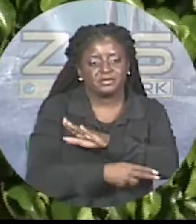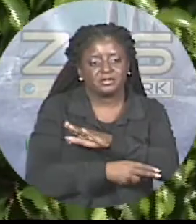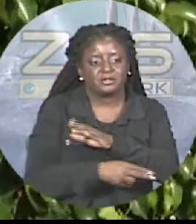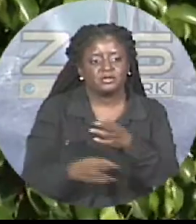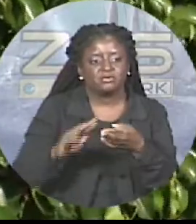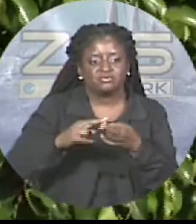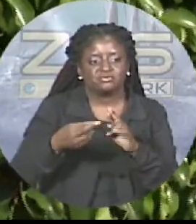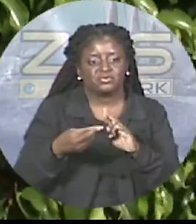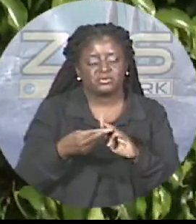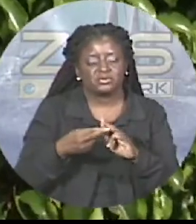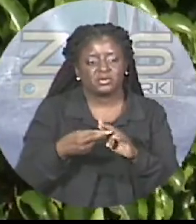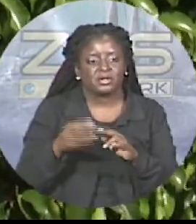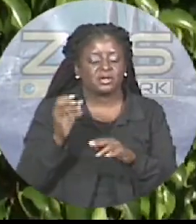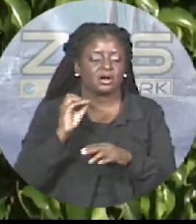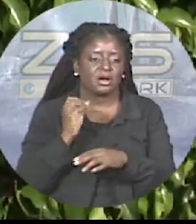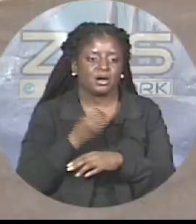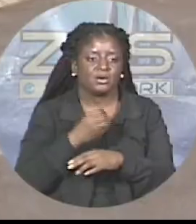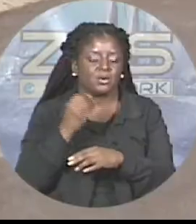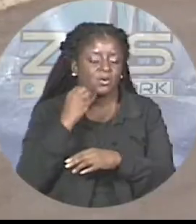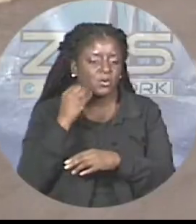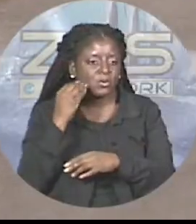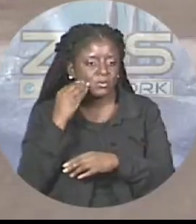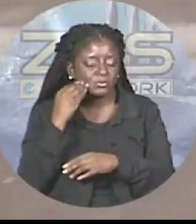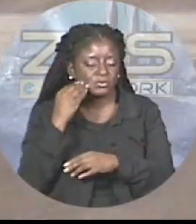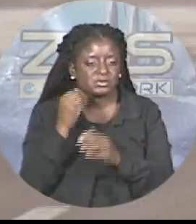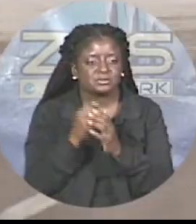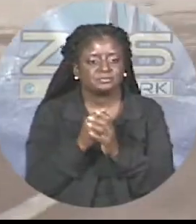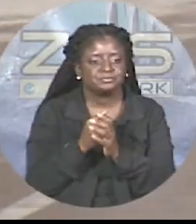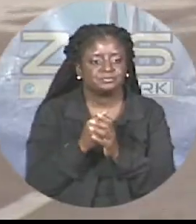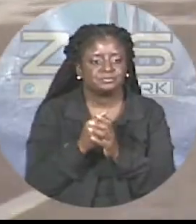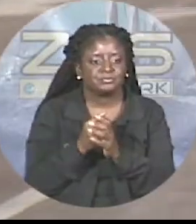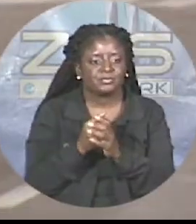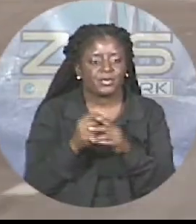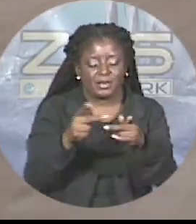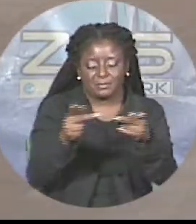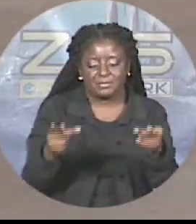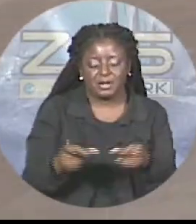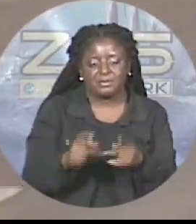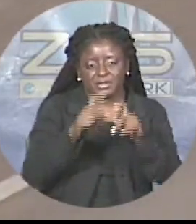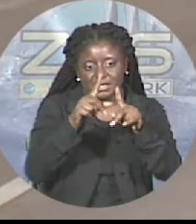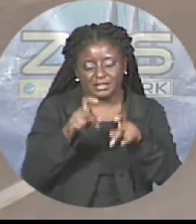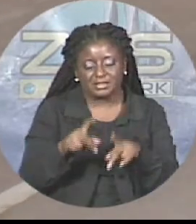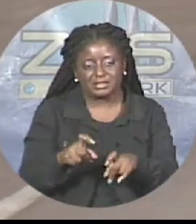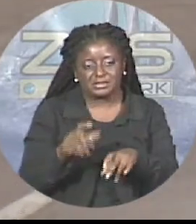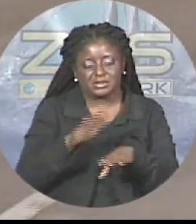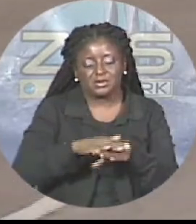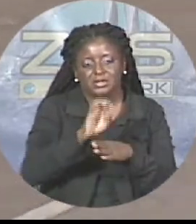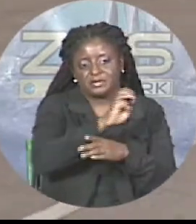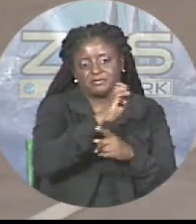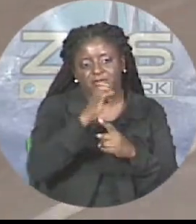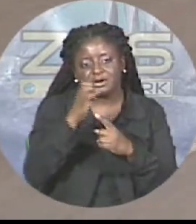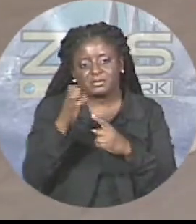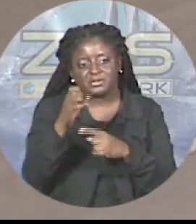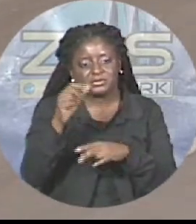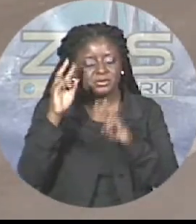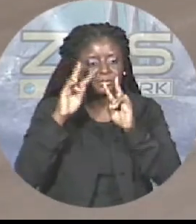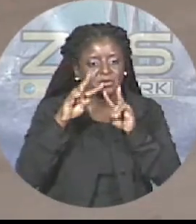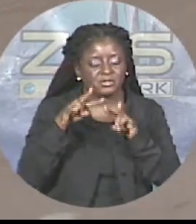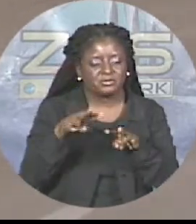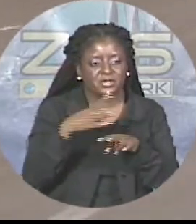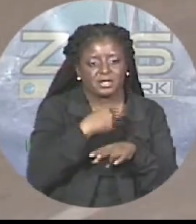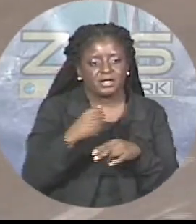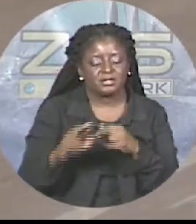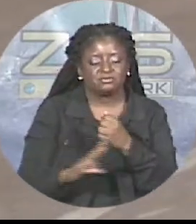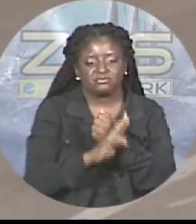lost 2 of my sheds, so I need to be compensated for that. Meanwhile, public analyst in the Environmental Monitoring and Risk Assessment Division, Anthony Ryan,